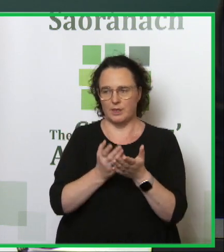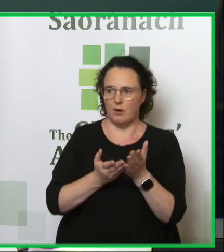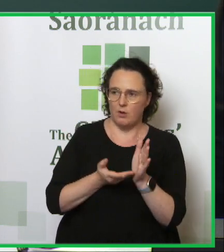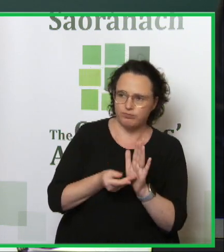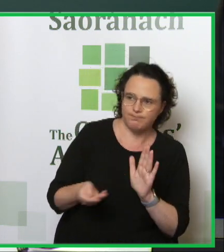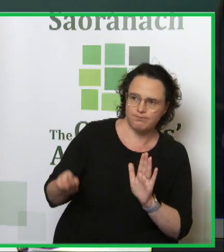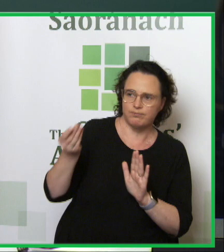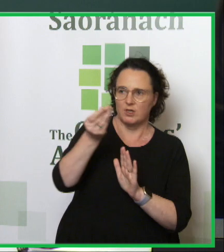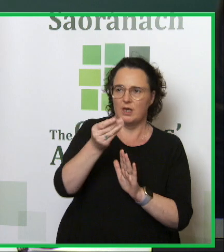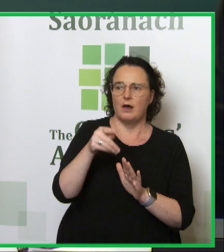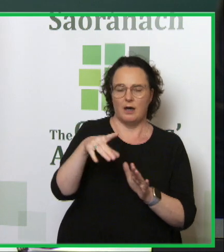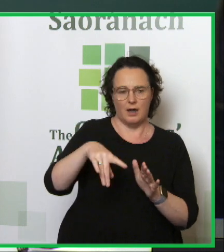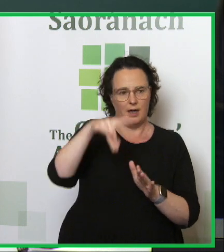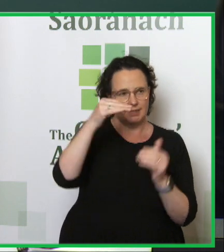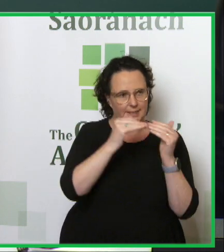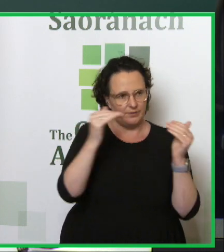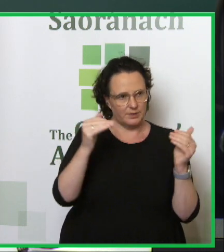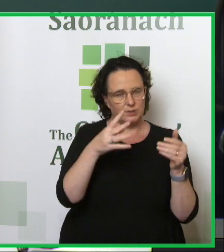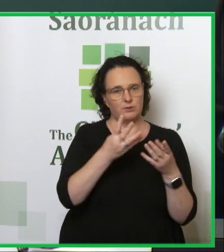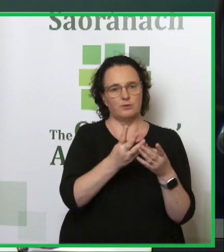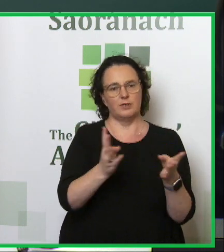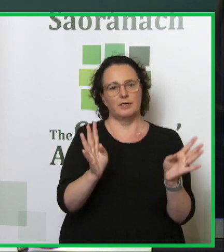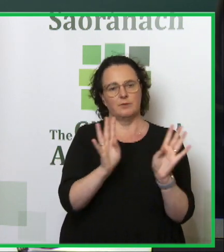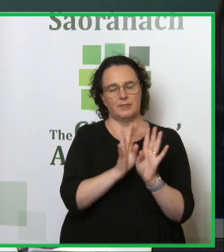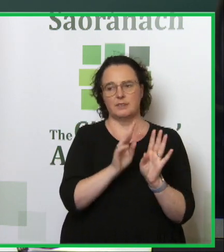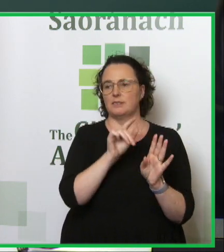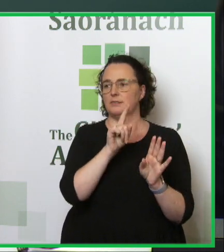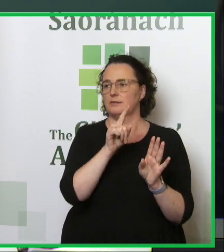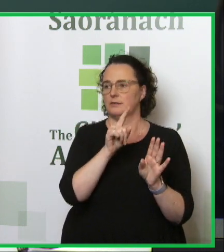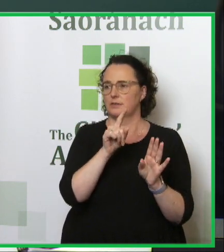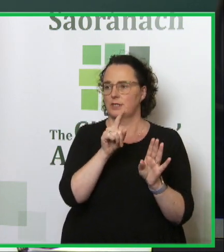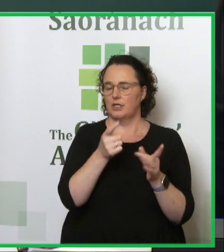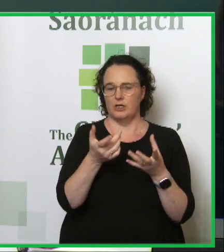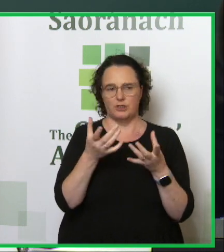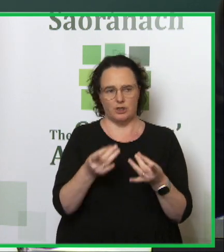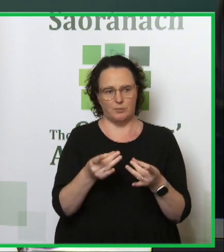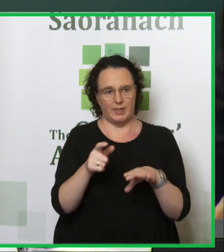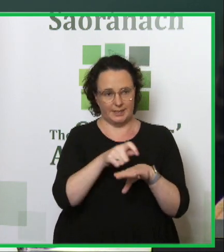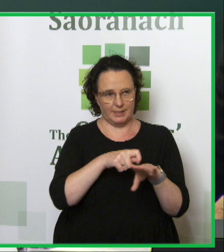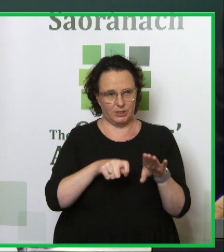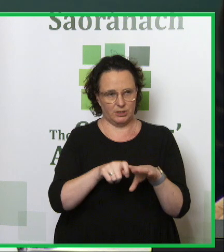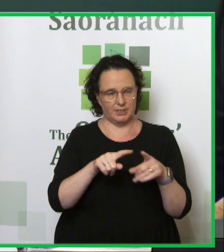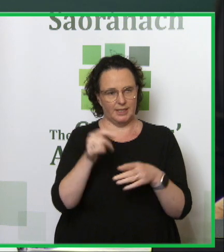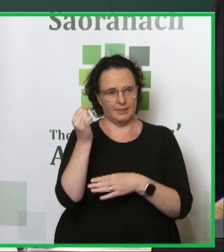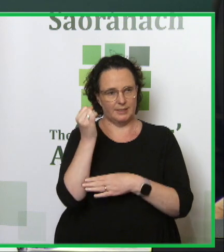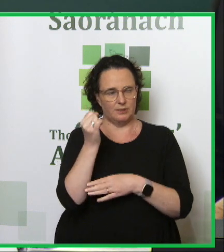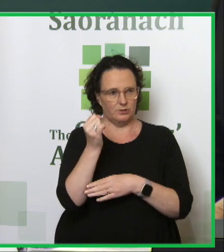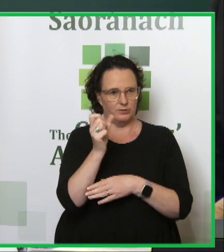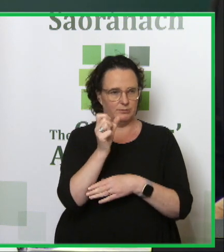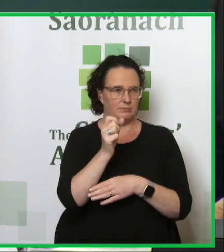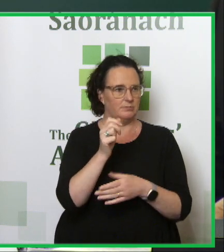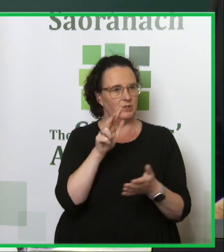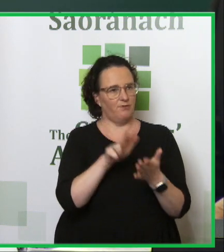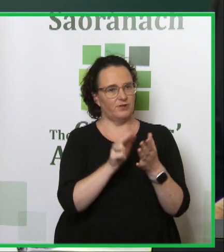cabinet committee chaired by the Taoiseach and senior officials group. and there is a lot